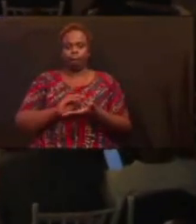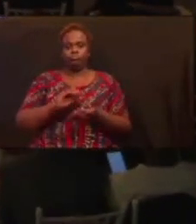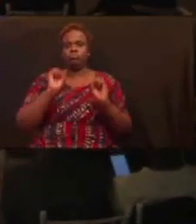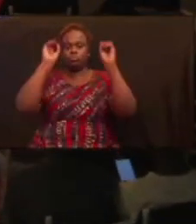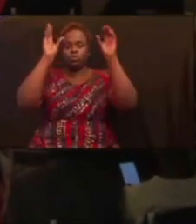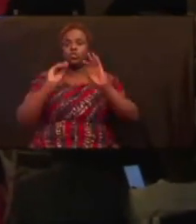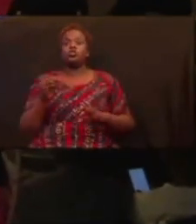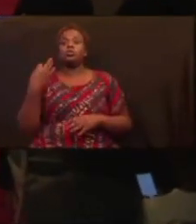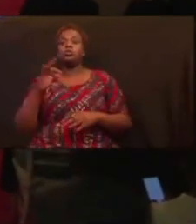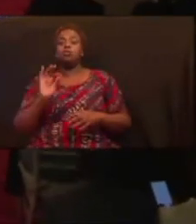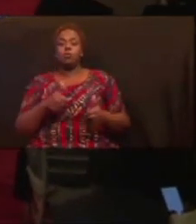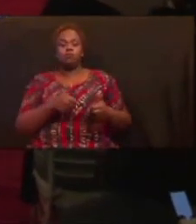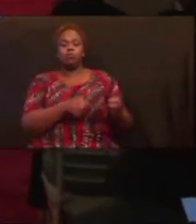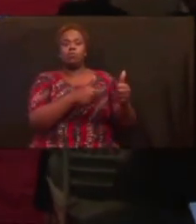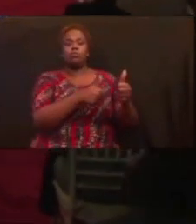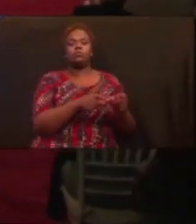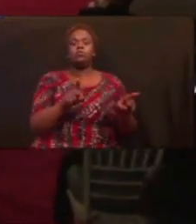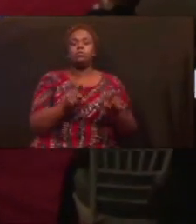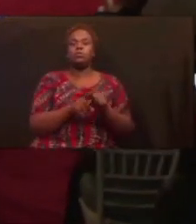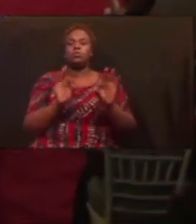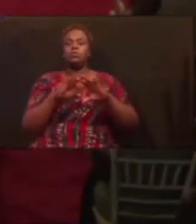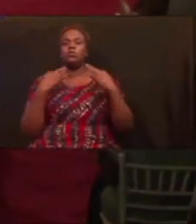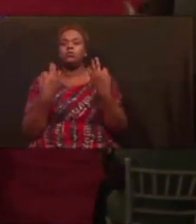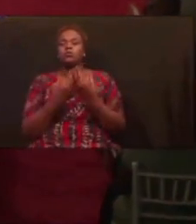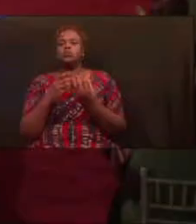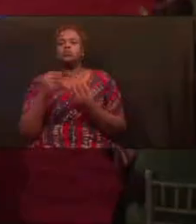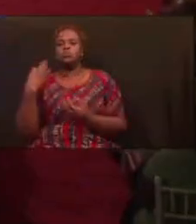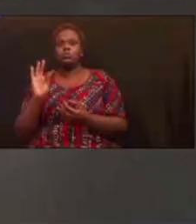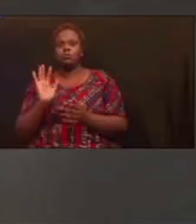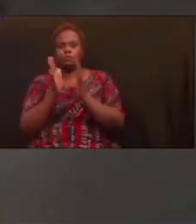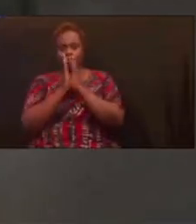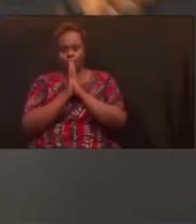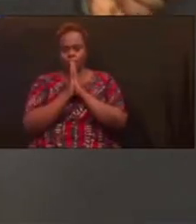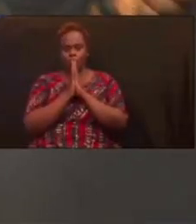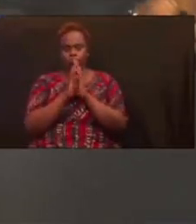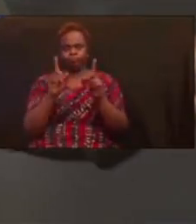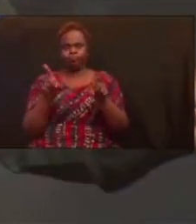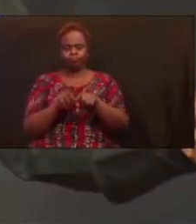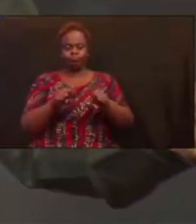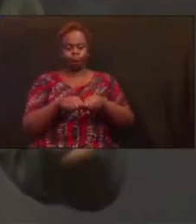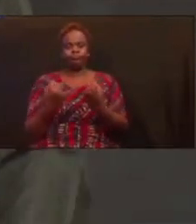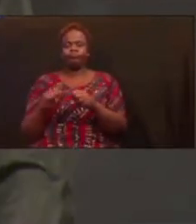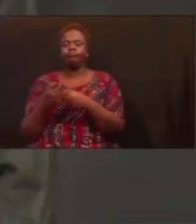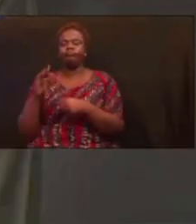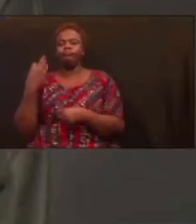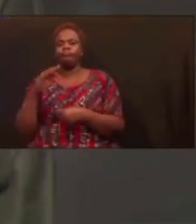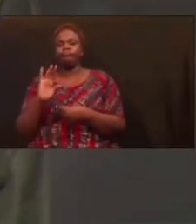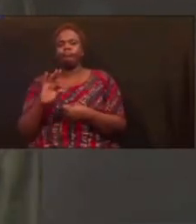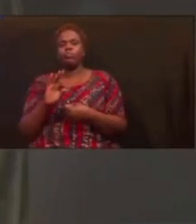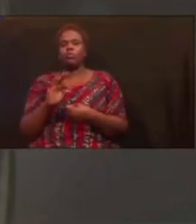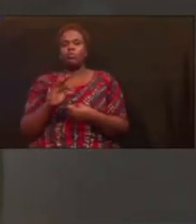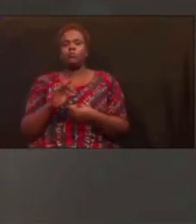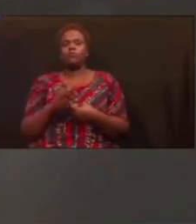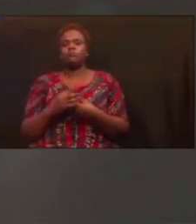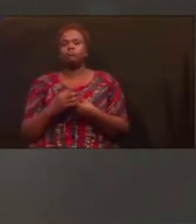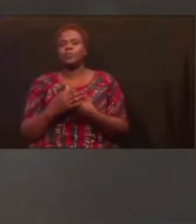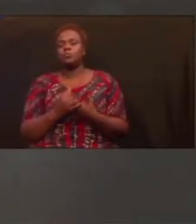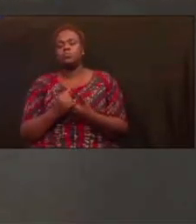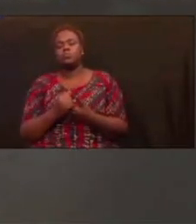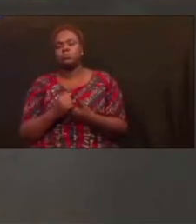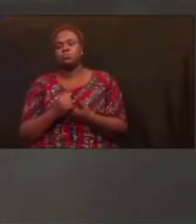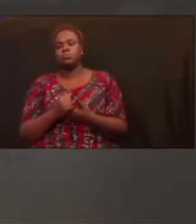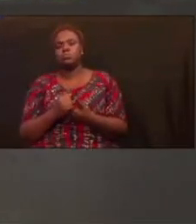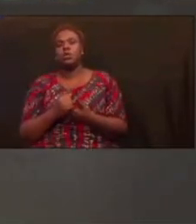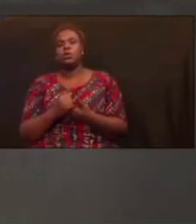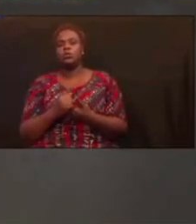of prayer, and of breaking of bread. That was the pattern. They continued steadfastly, the Bible says.